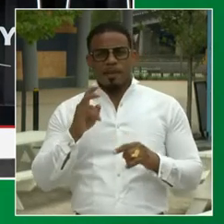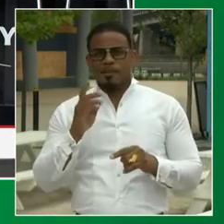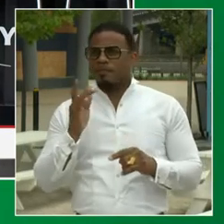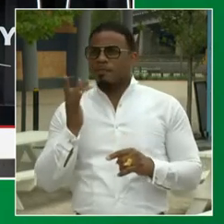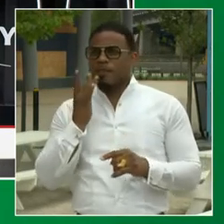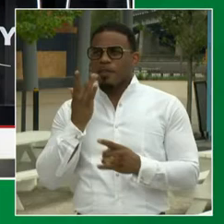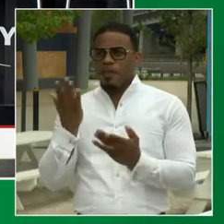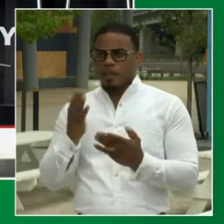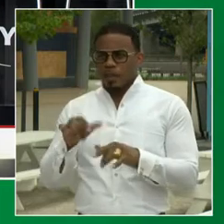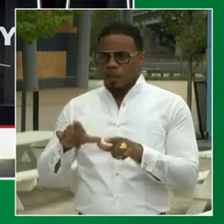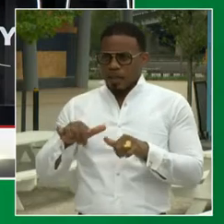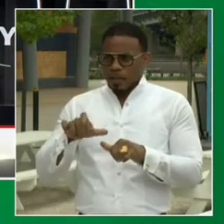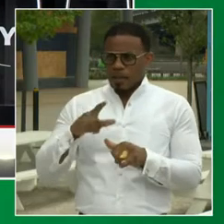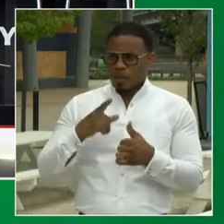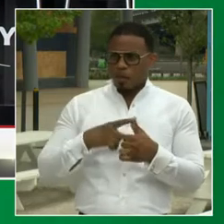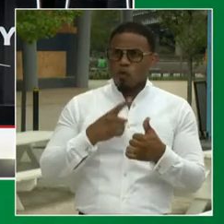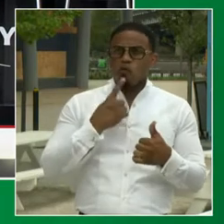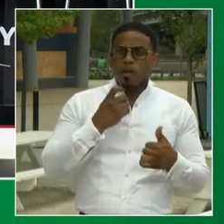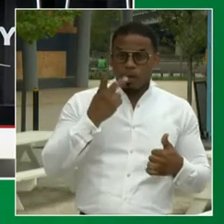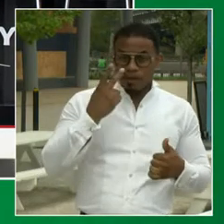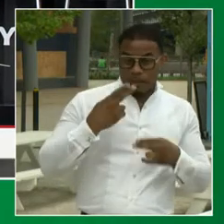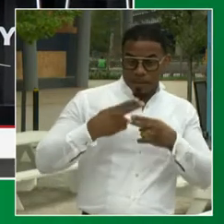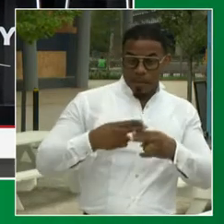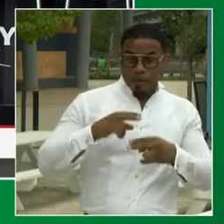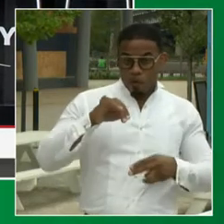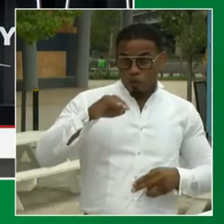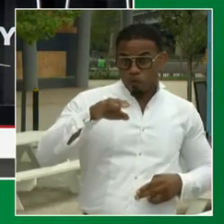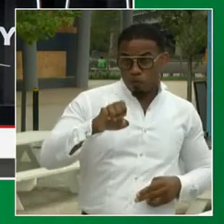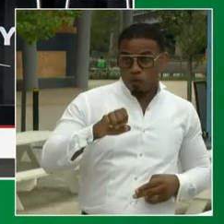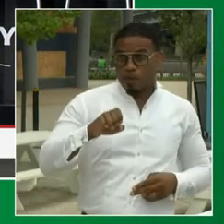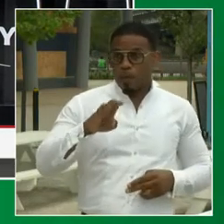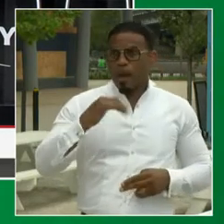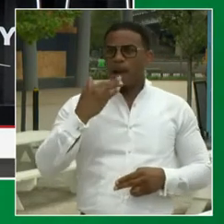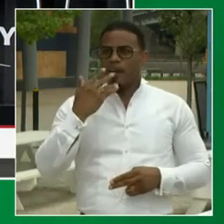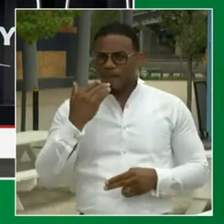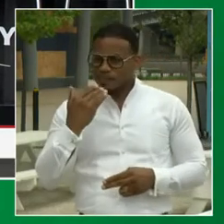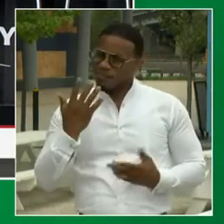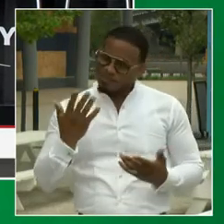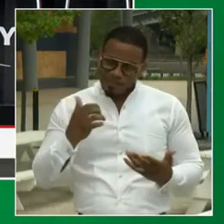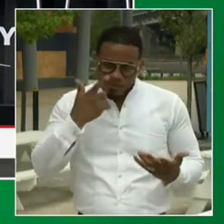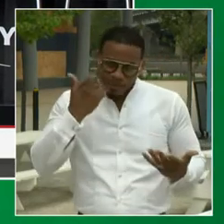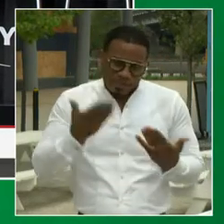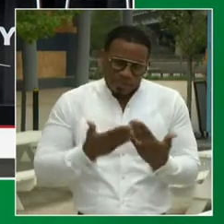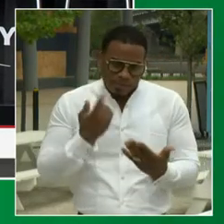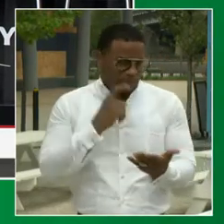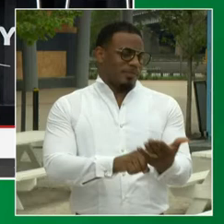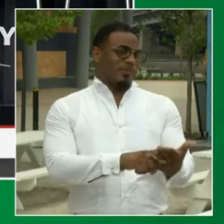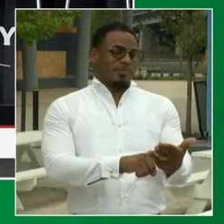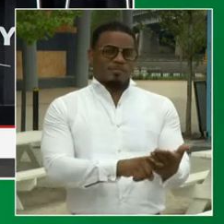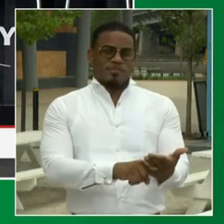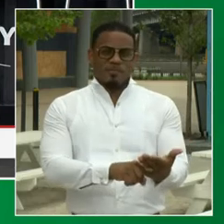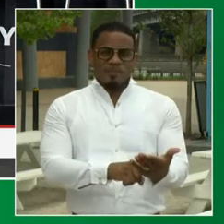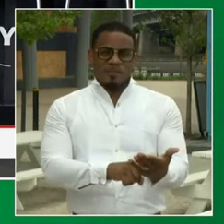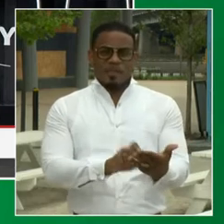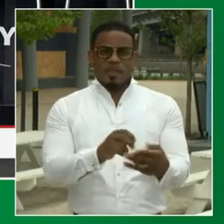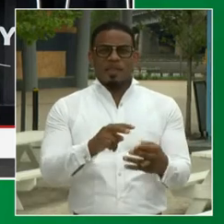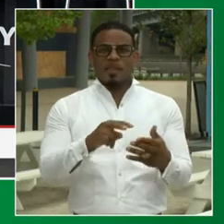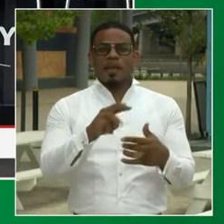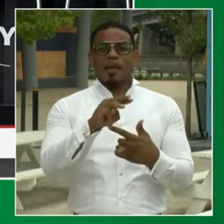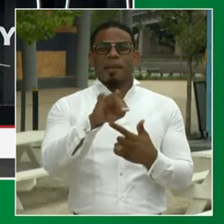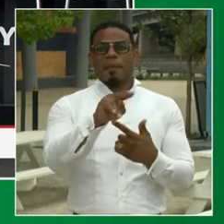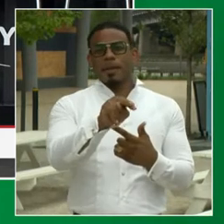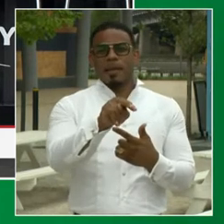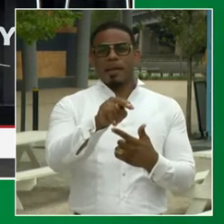location. And this one is red. We name our juices by color just because it's an easy assimilation. This one is mint,